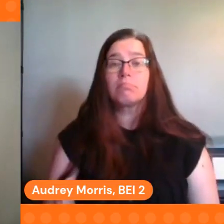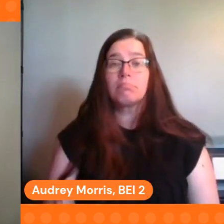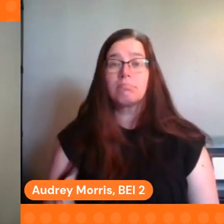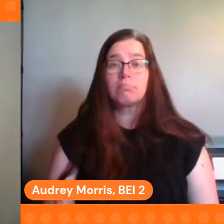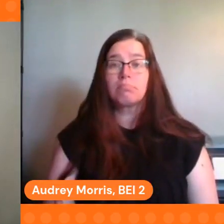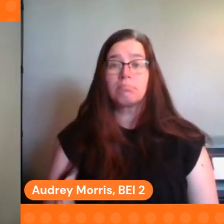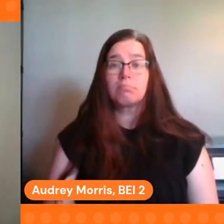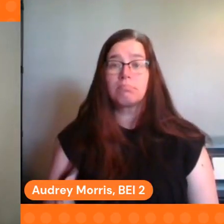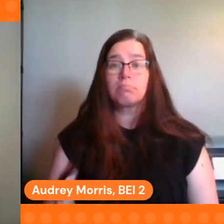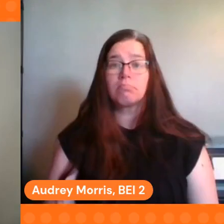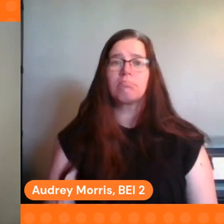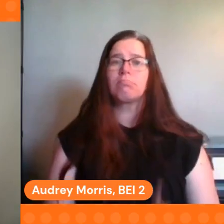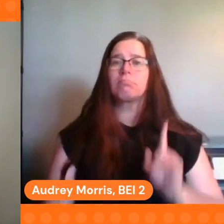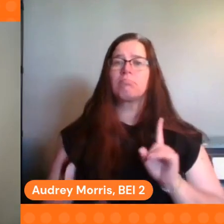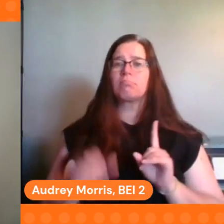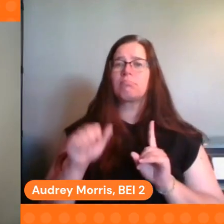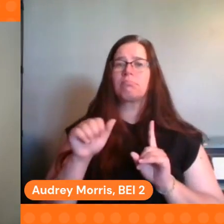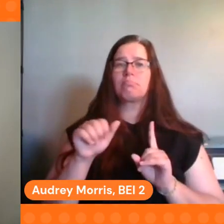I'll jump in then.